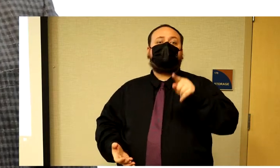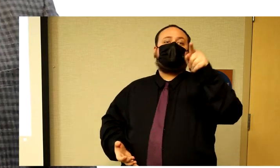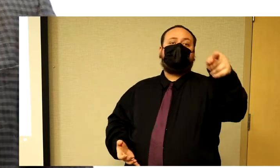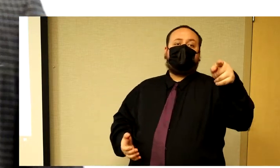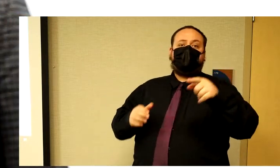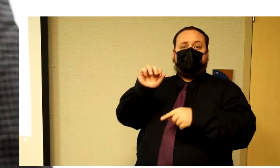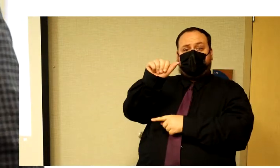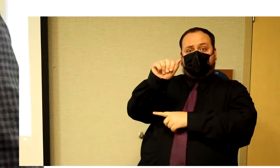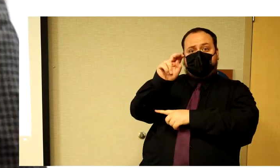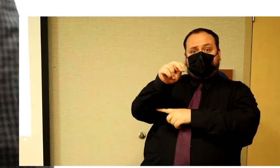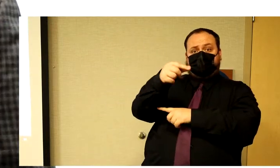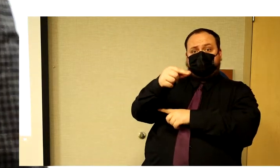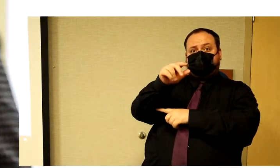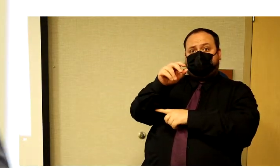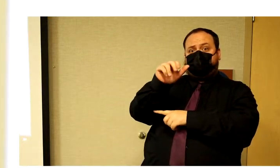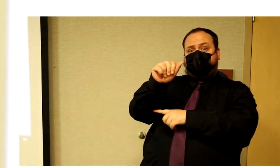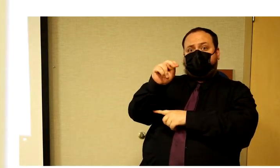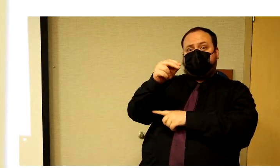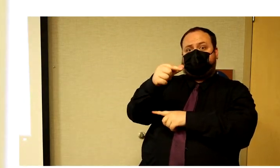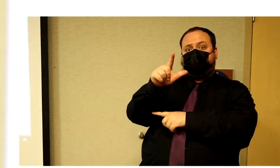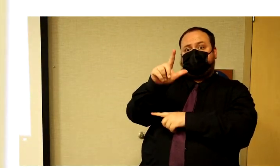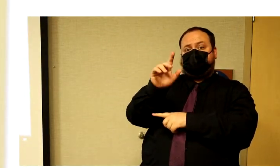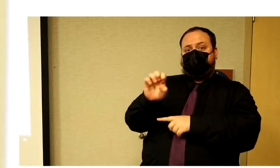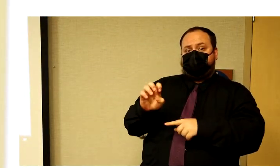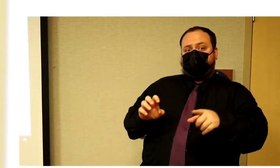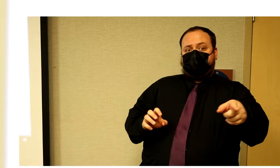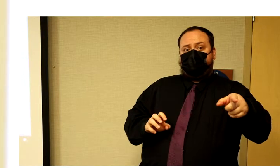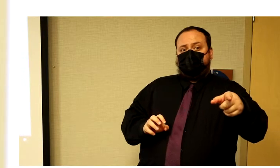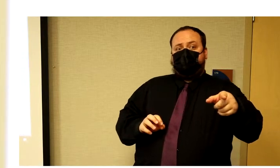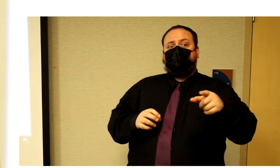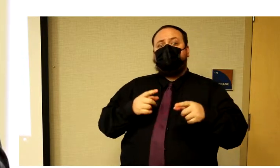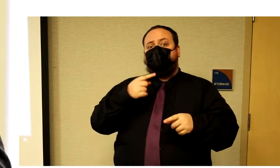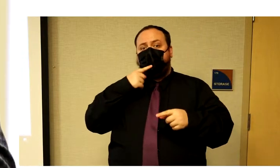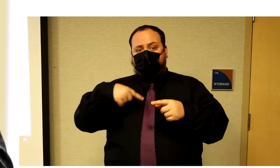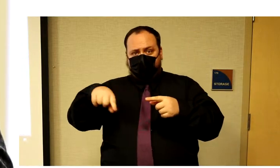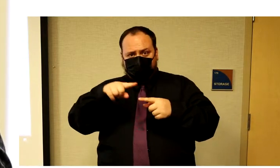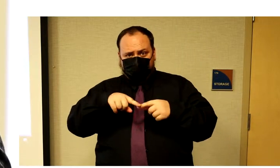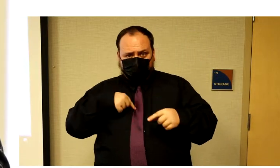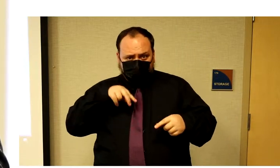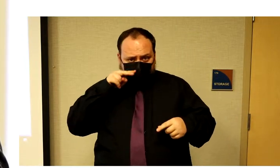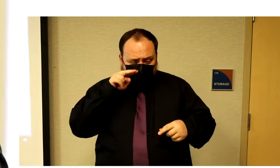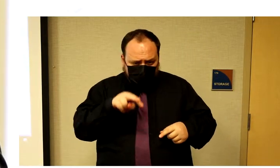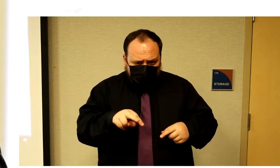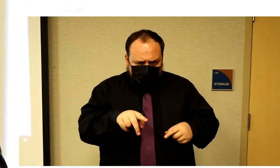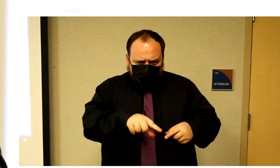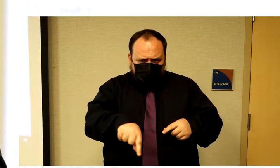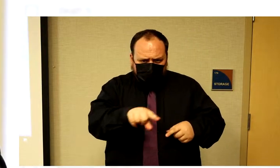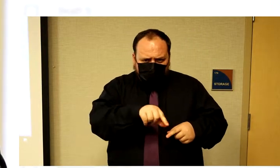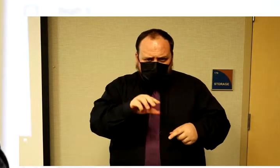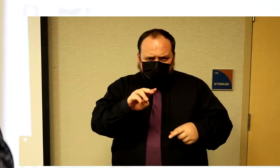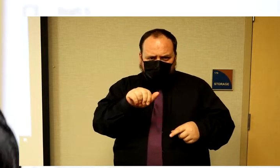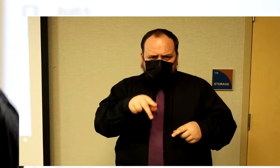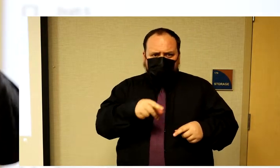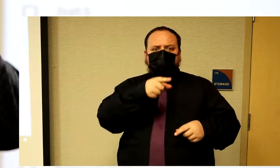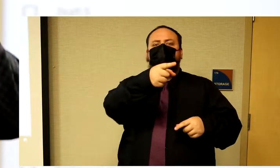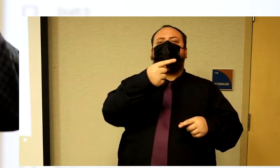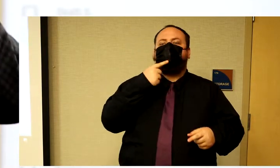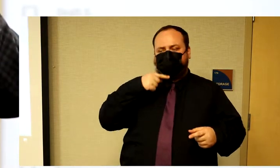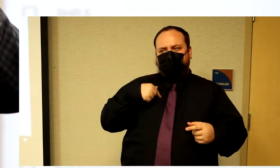So after I analyzed all the maps, in all honesty and sincerity, and I know this might sound biased, but I would definitely go with public number 2.